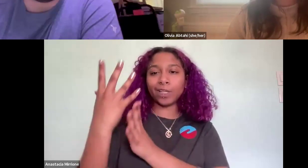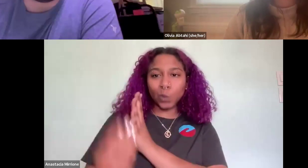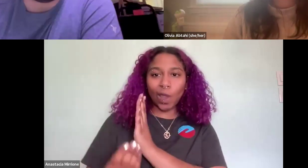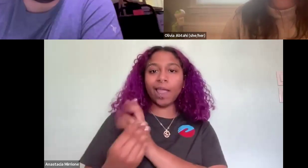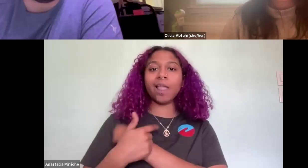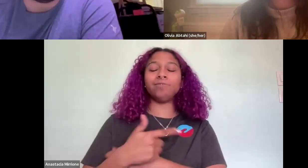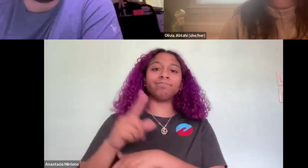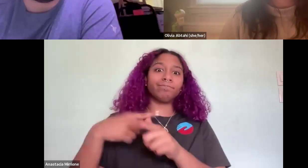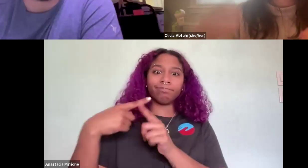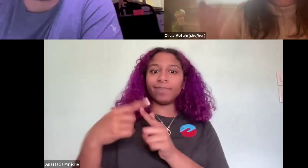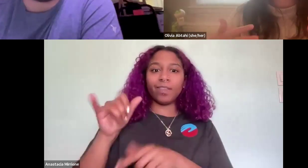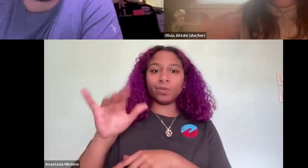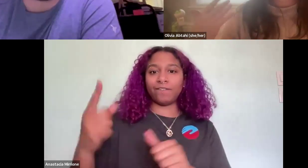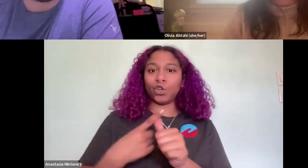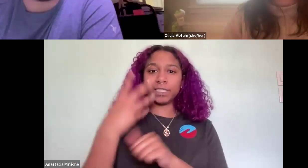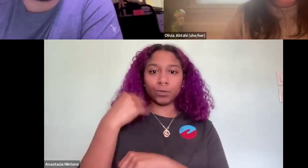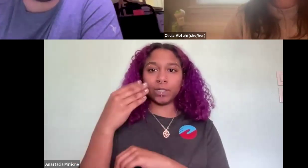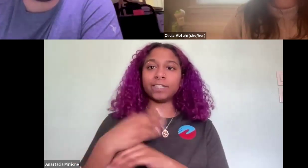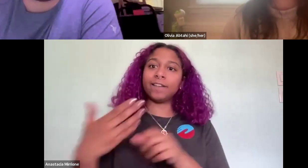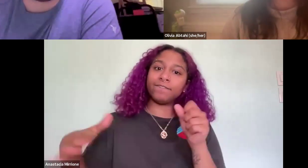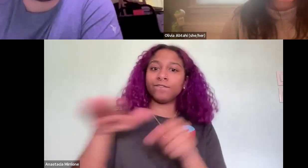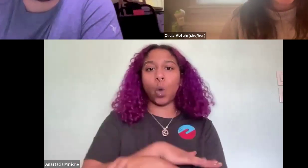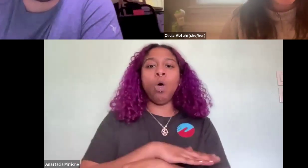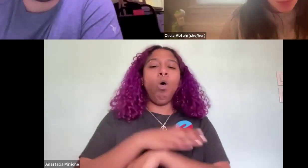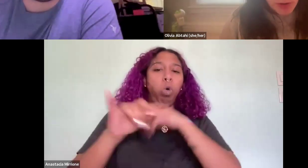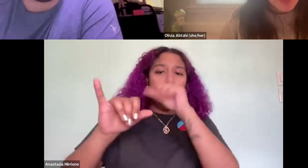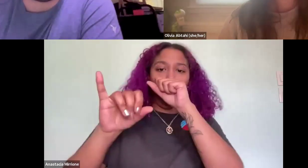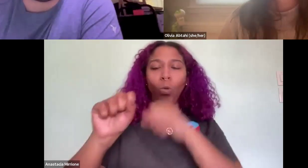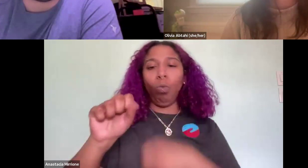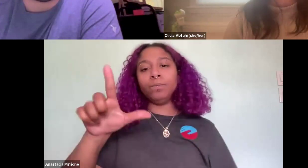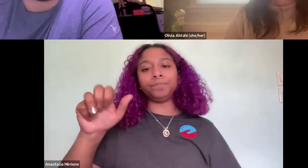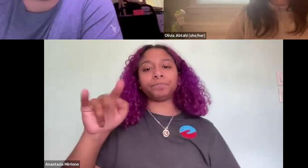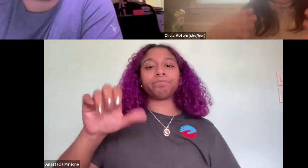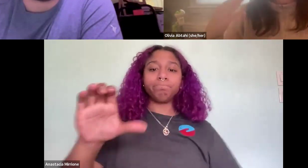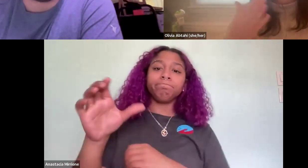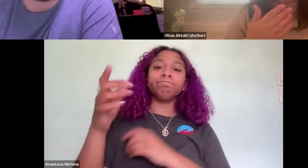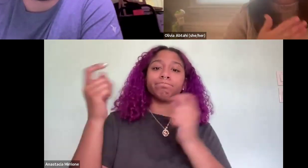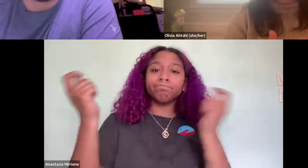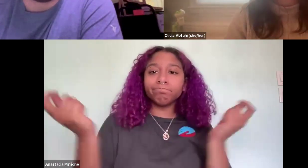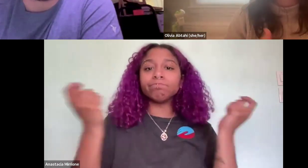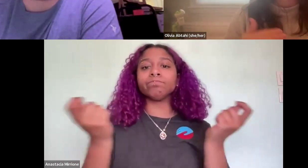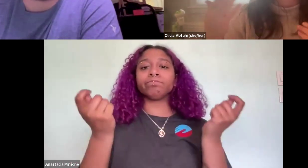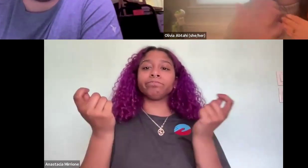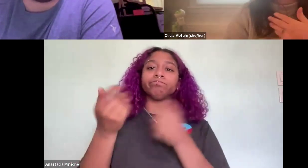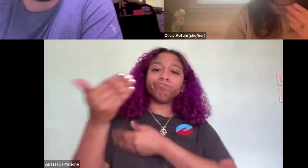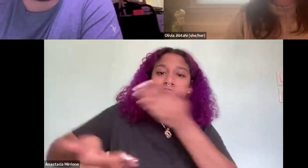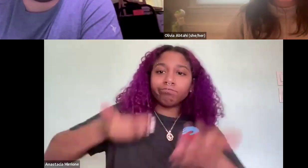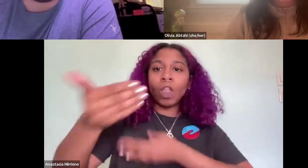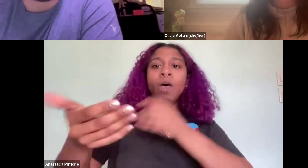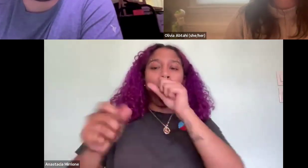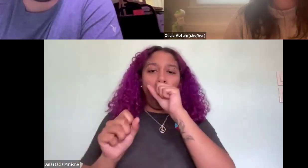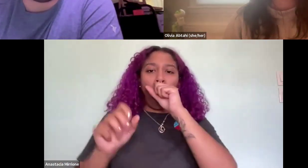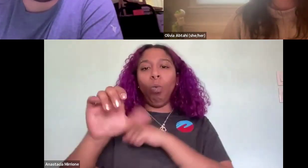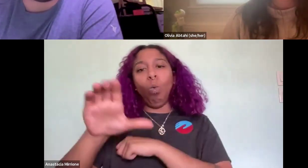Islamic ceremony, with the wailing and singing, the certain types of mourning, the graves facing Mecca, like the